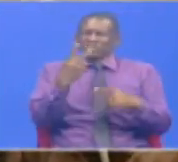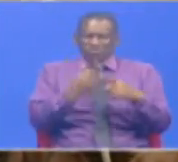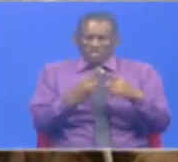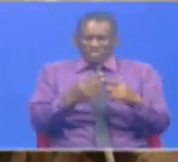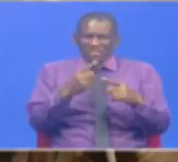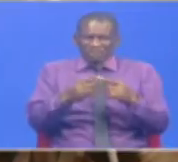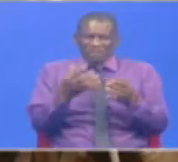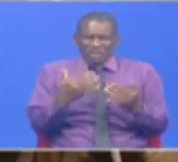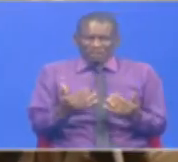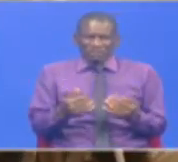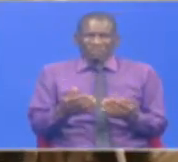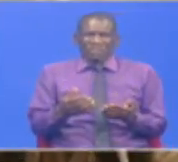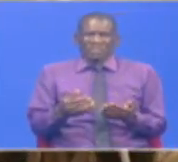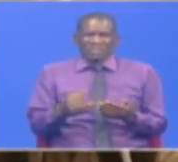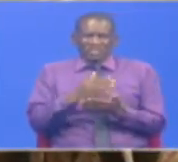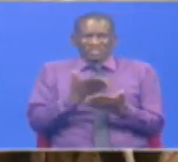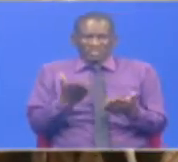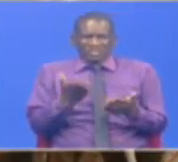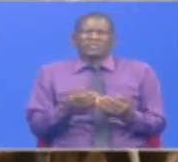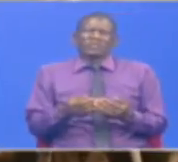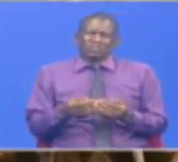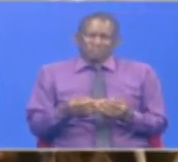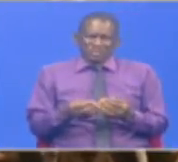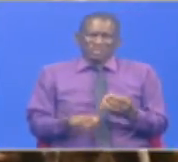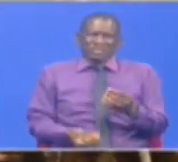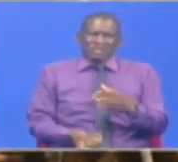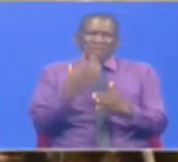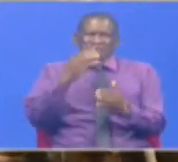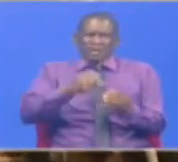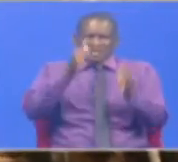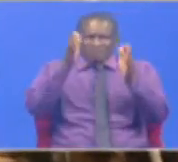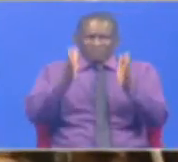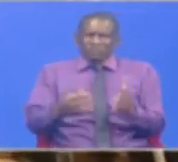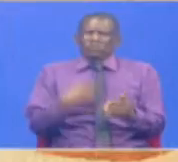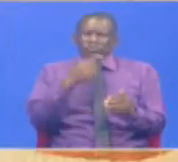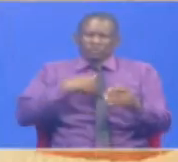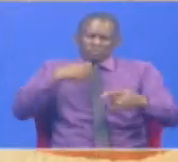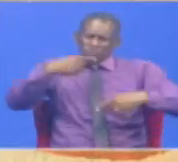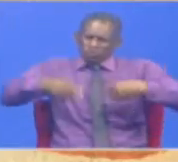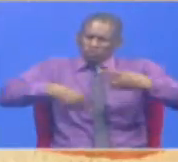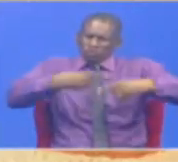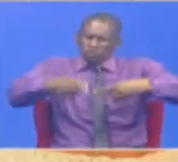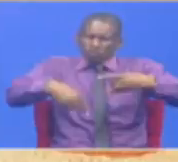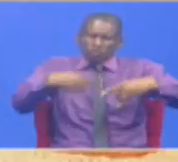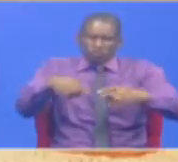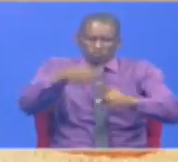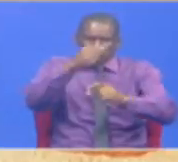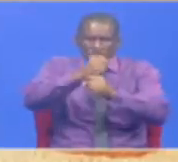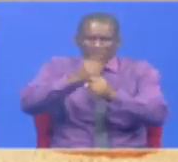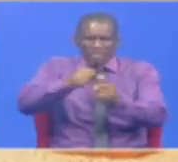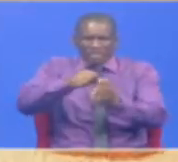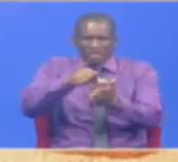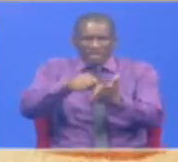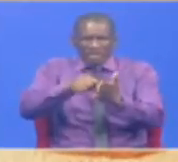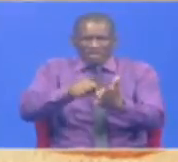still something inside me was telling me to push on, to push on.